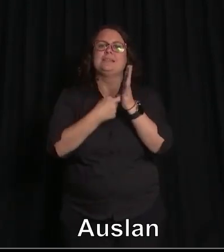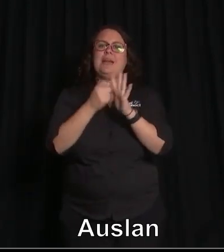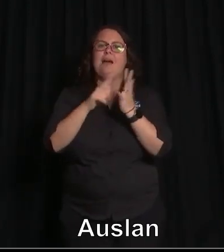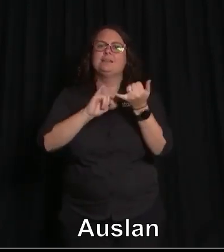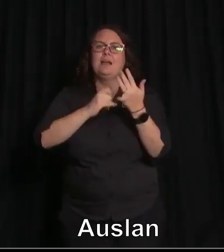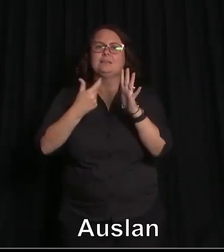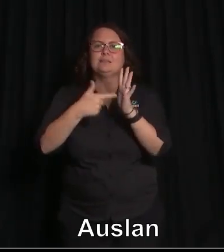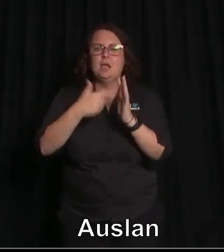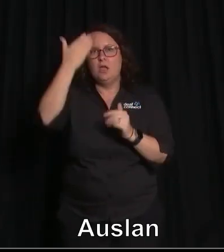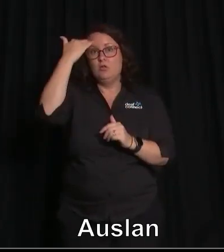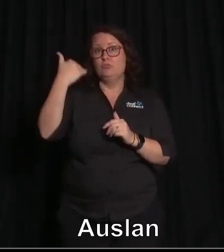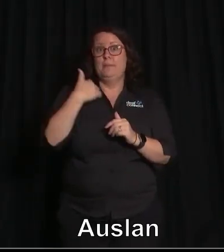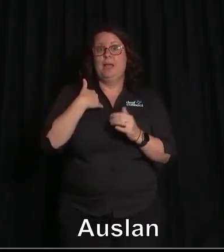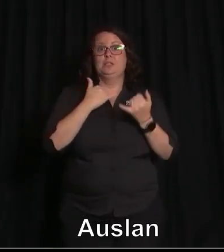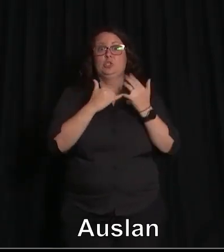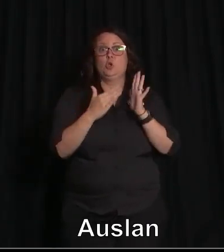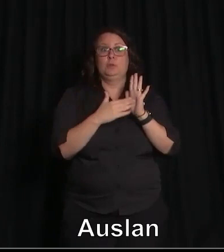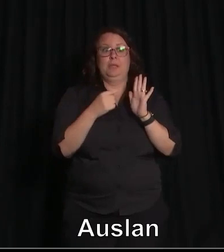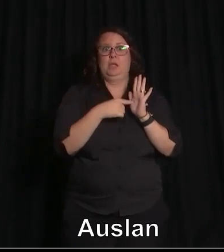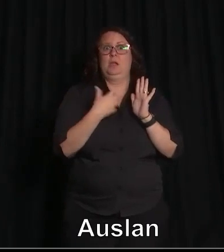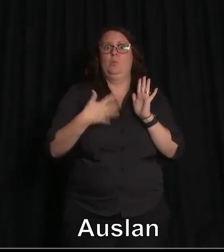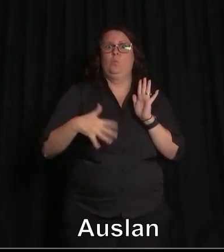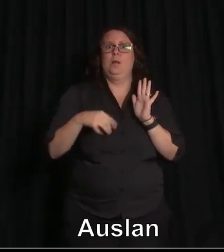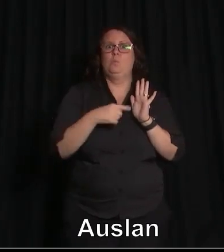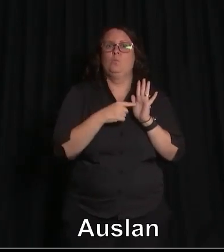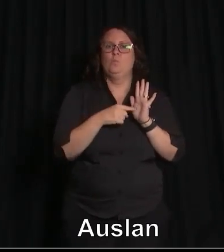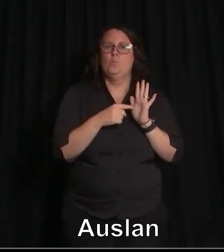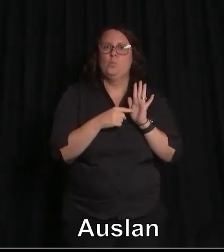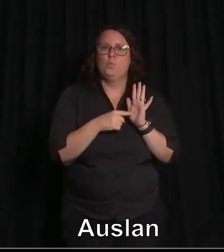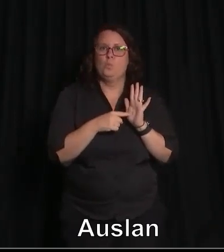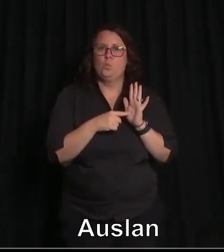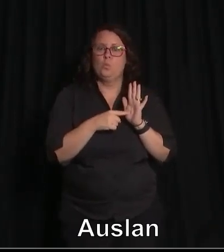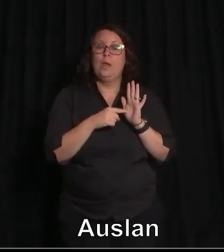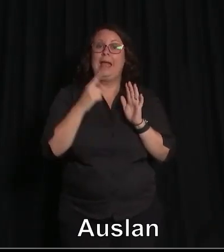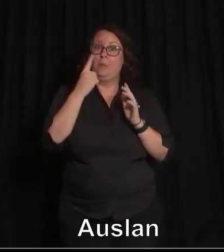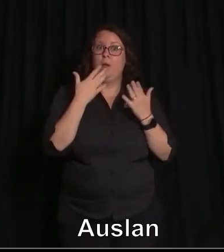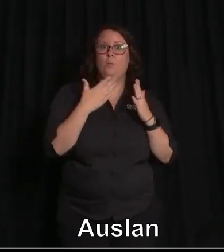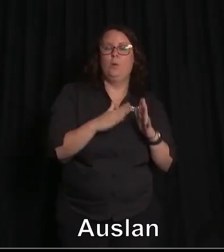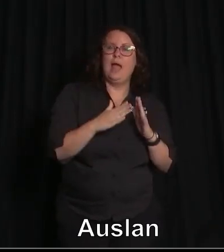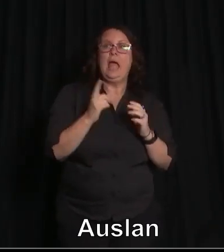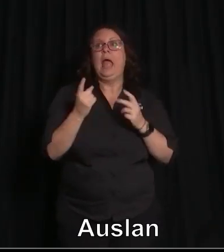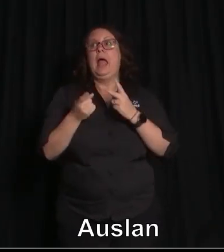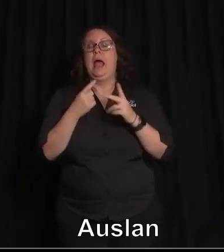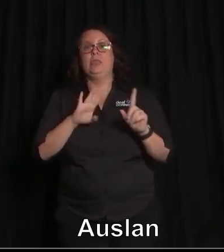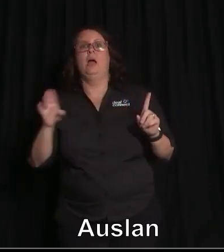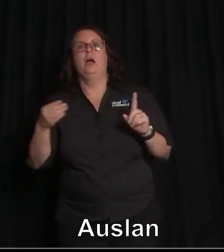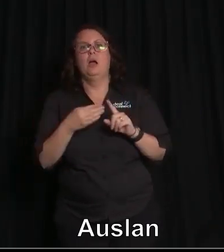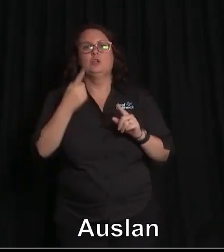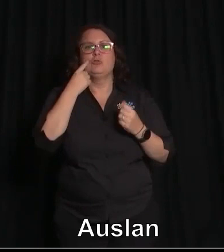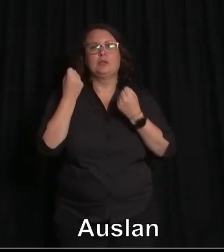key social media platforms have advertently and inadvertently acted to